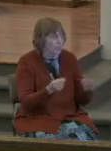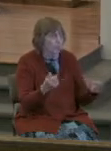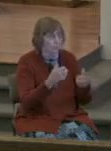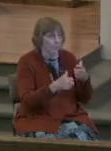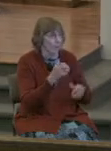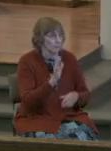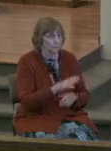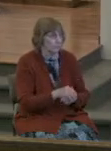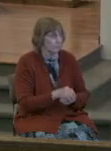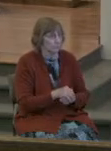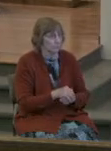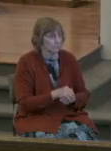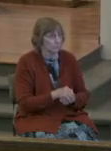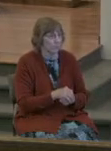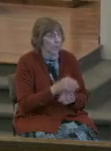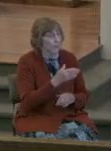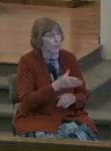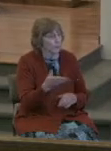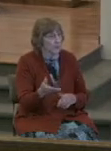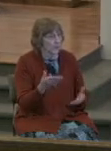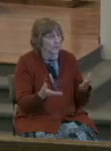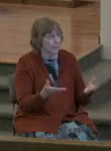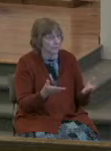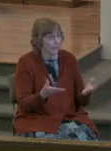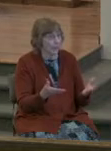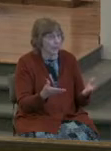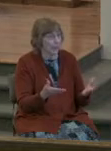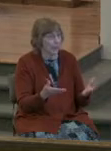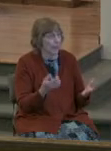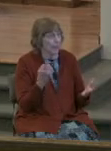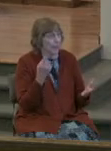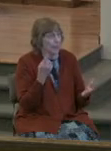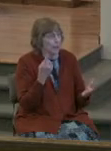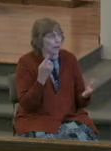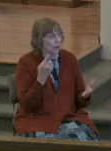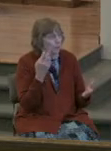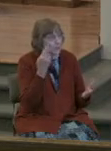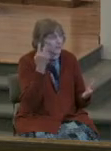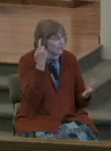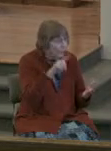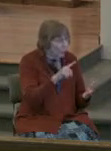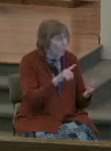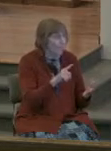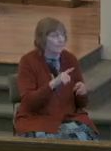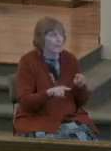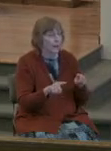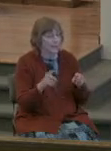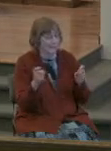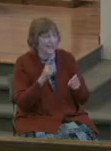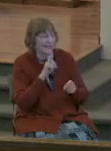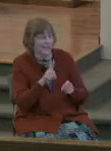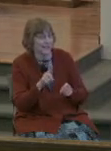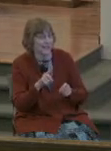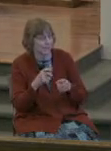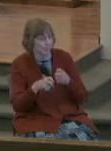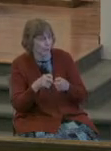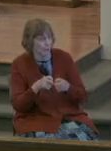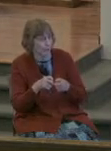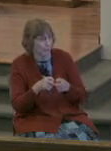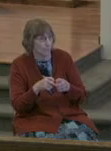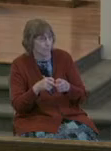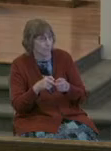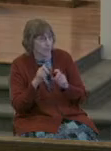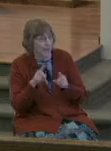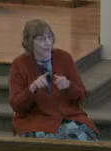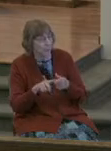problem. Those things may be band-aids for the symptoms, but sin is the problem. And what's the answer